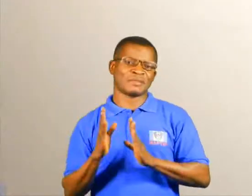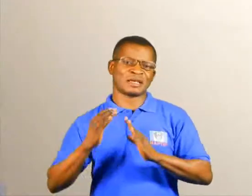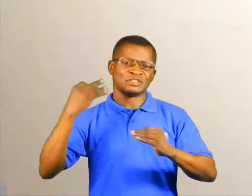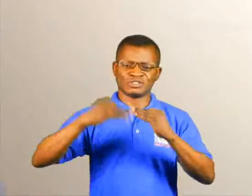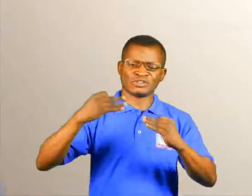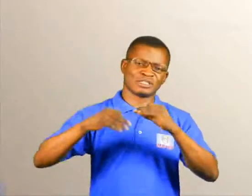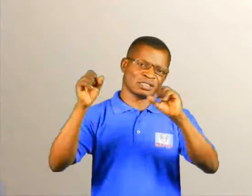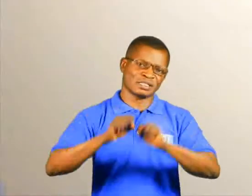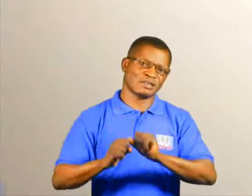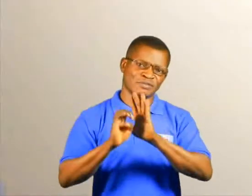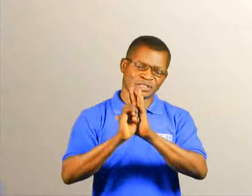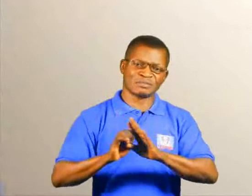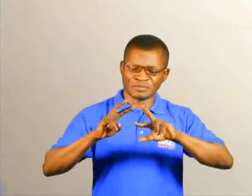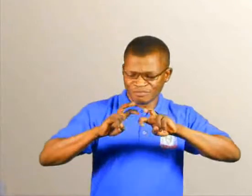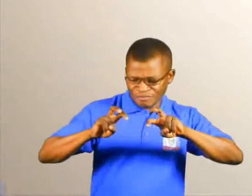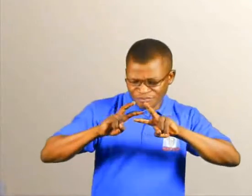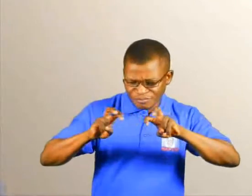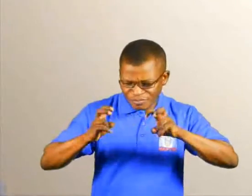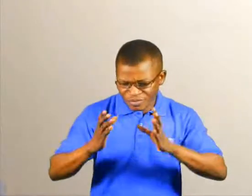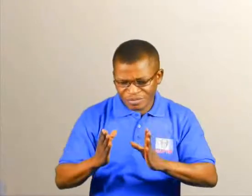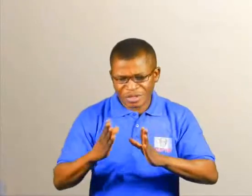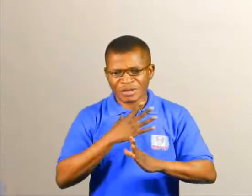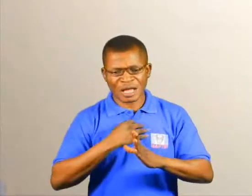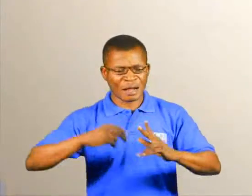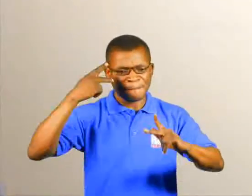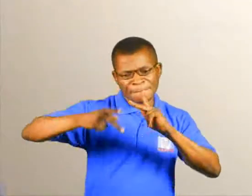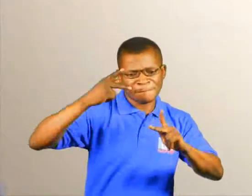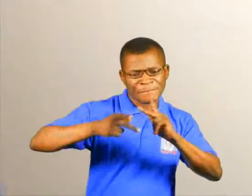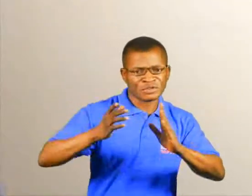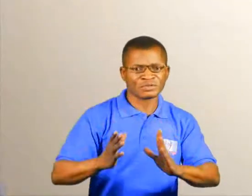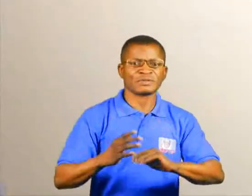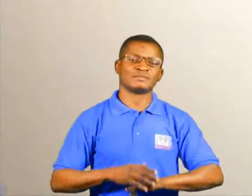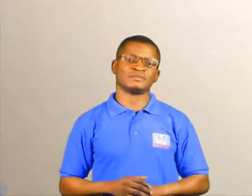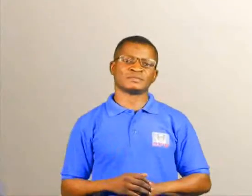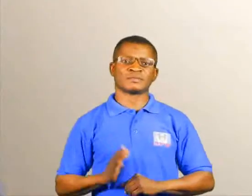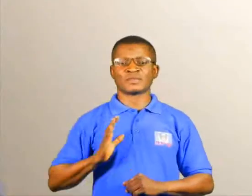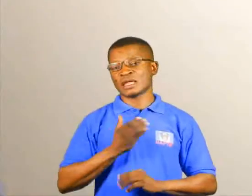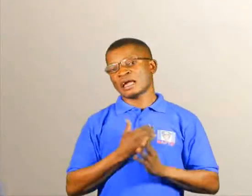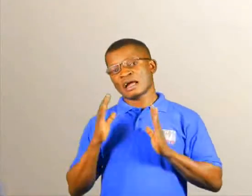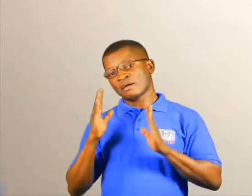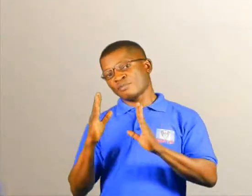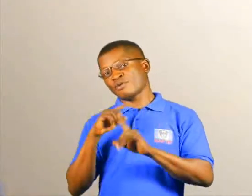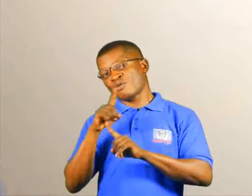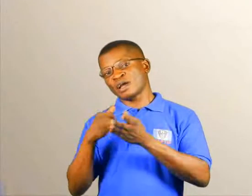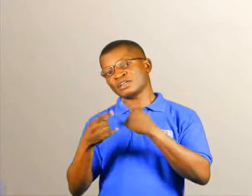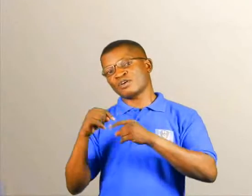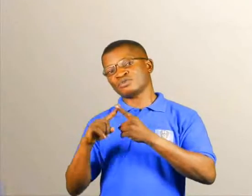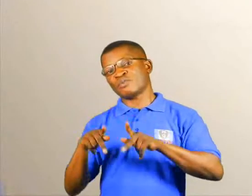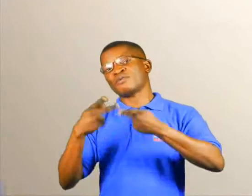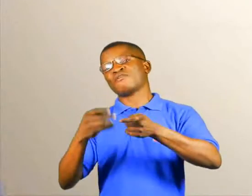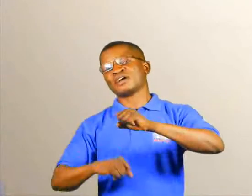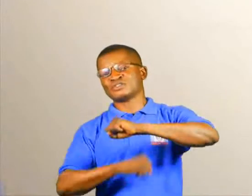criminal justice system. So here we're talking about investigators and prosecutors. Our approach when it